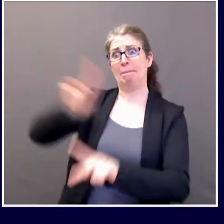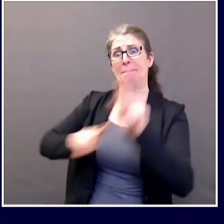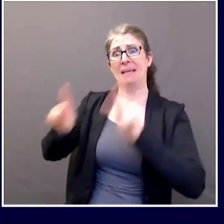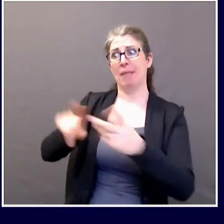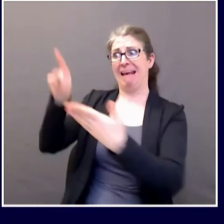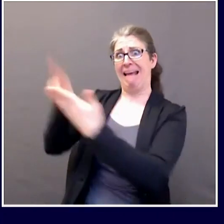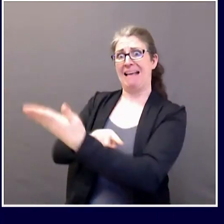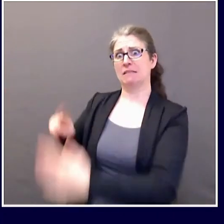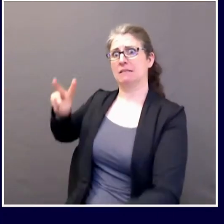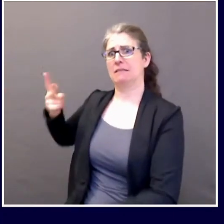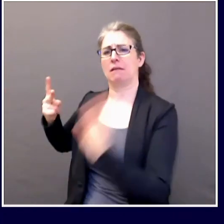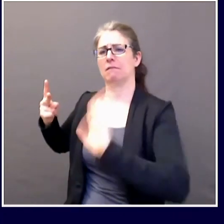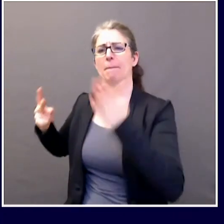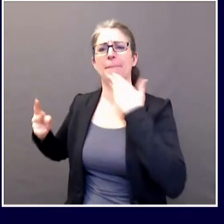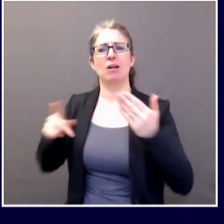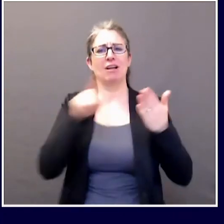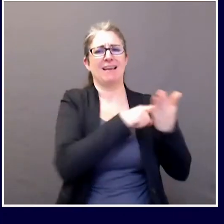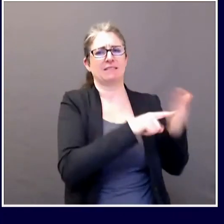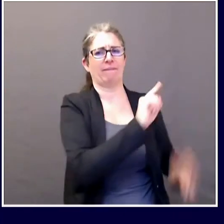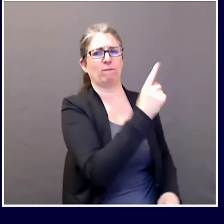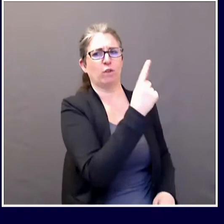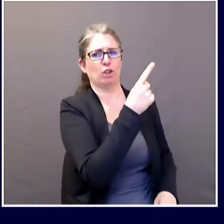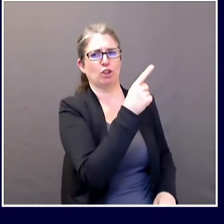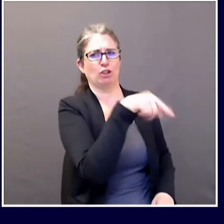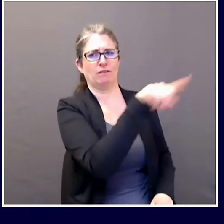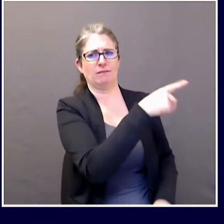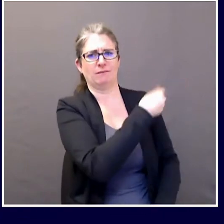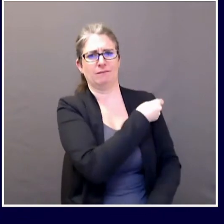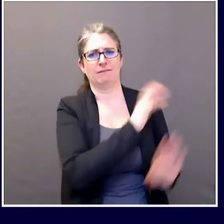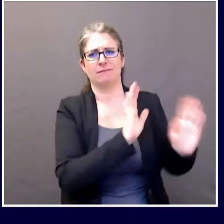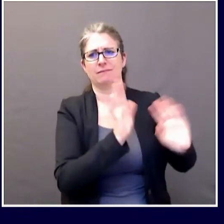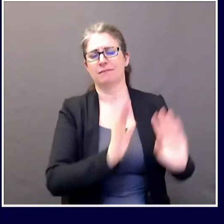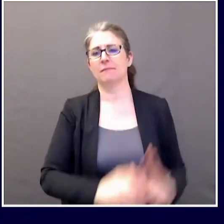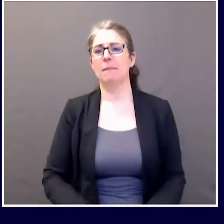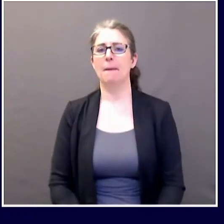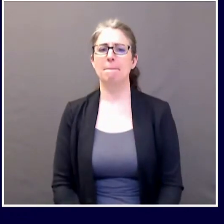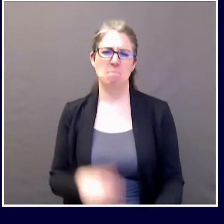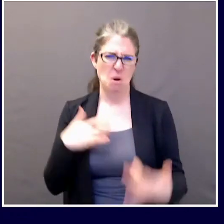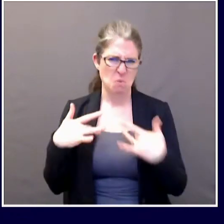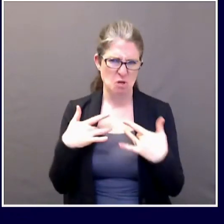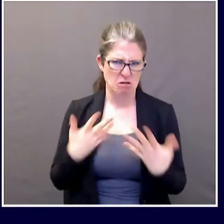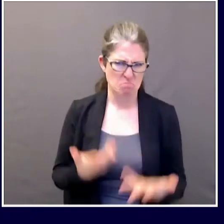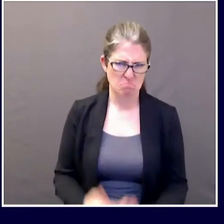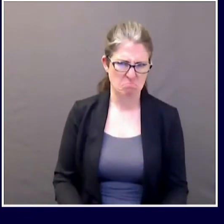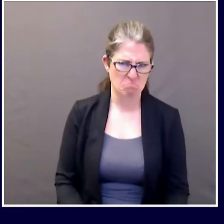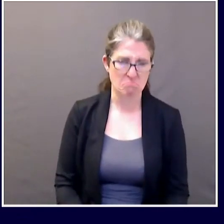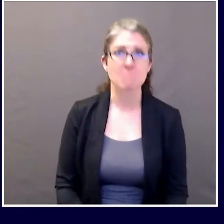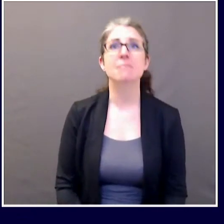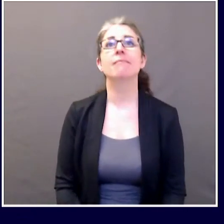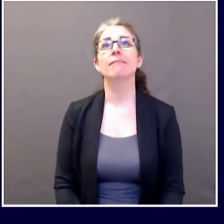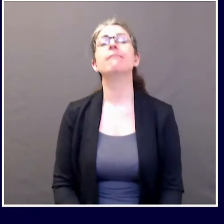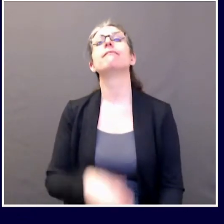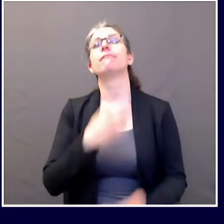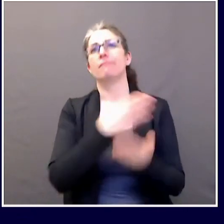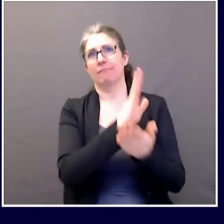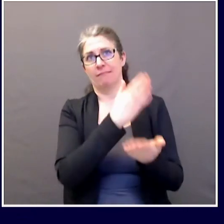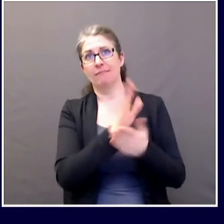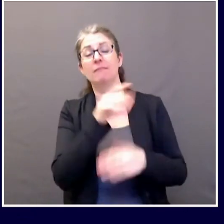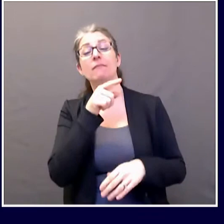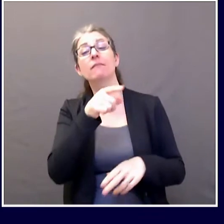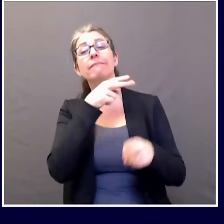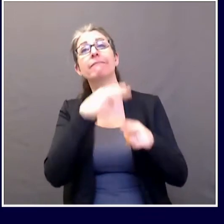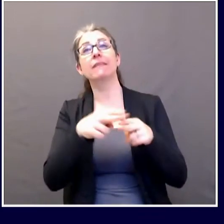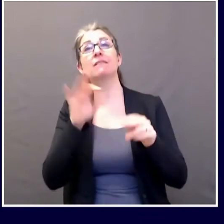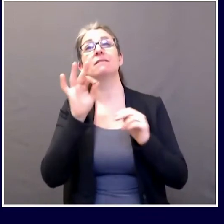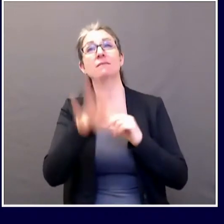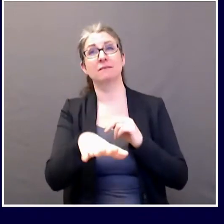And can you give any context to the available slots at the Cross Insurance Center in Bangor? Is that an indication of anything, that they've kind of